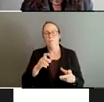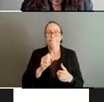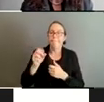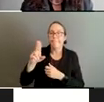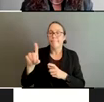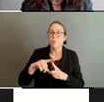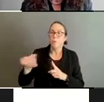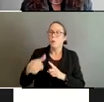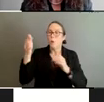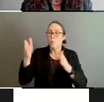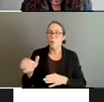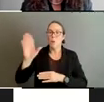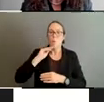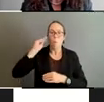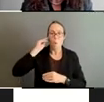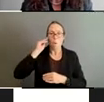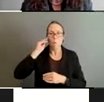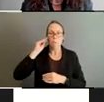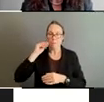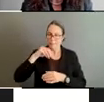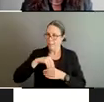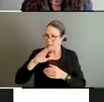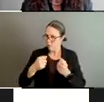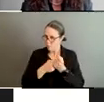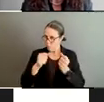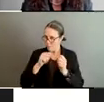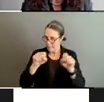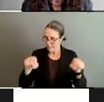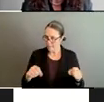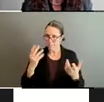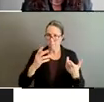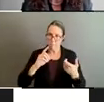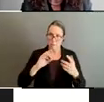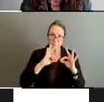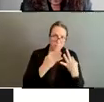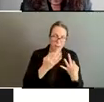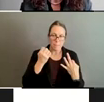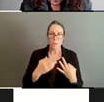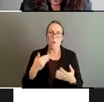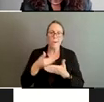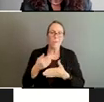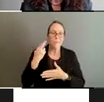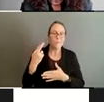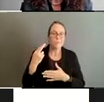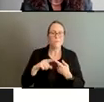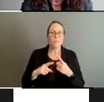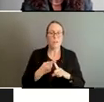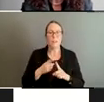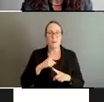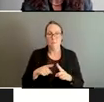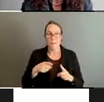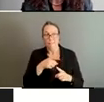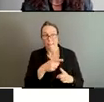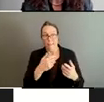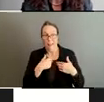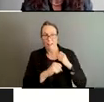home, usually within their support system, a family member or a close friend, that they had a generator so that